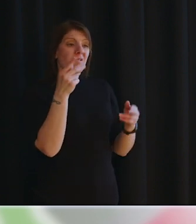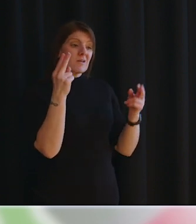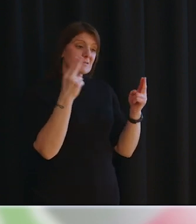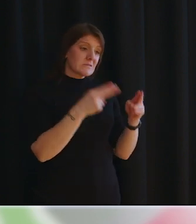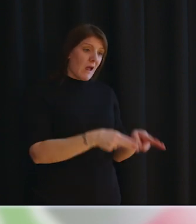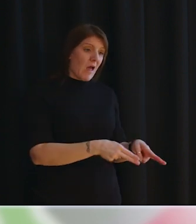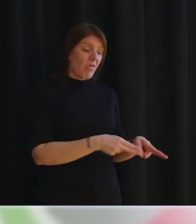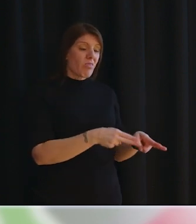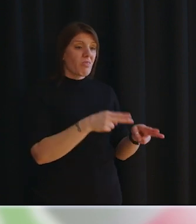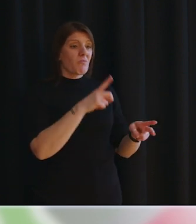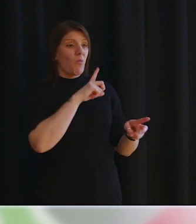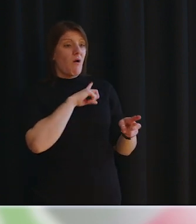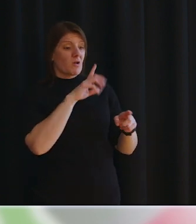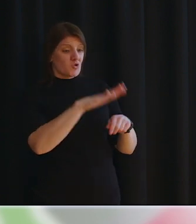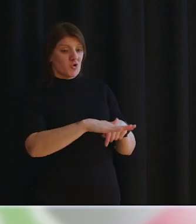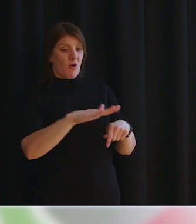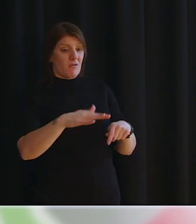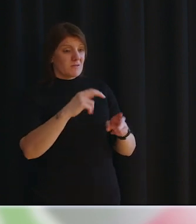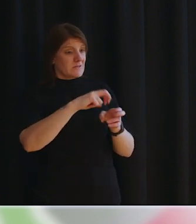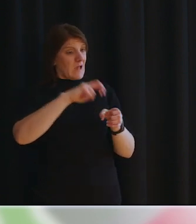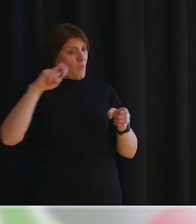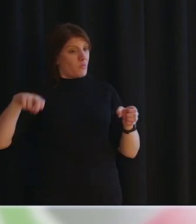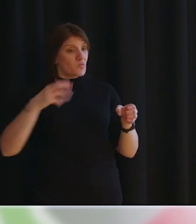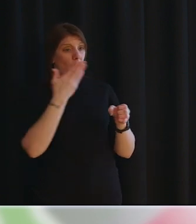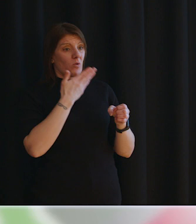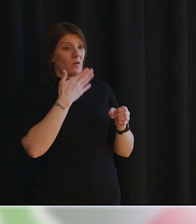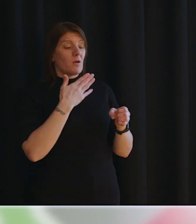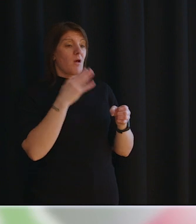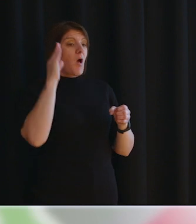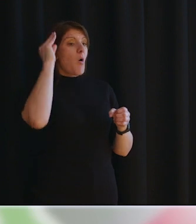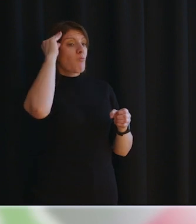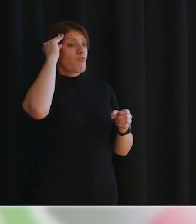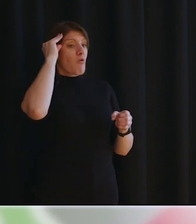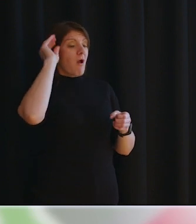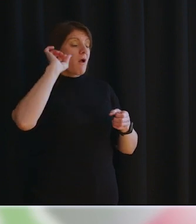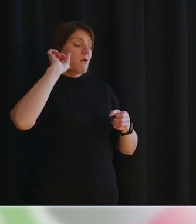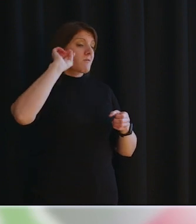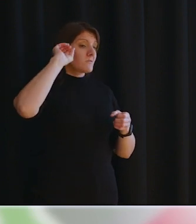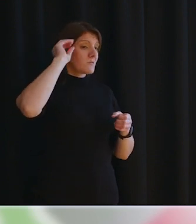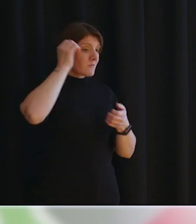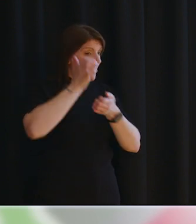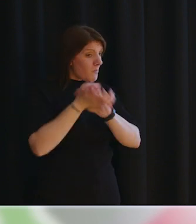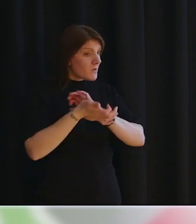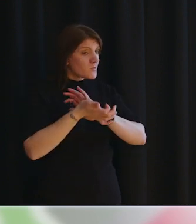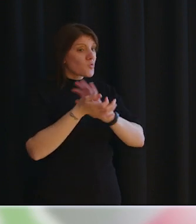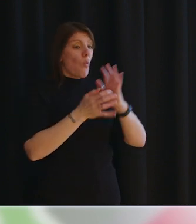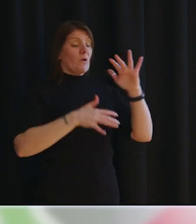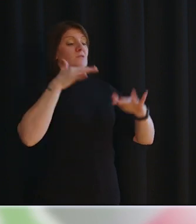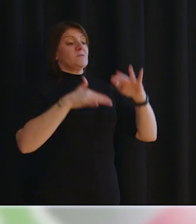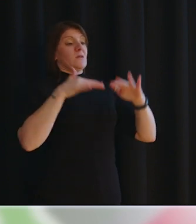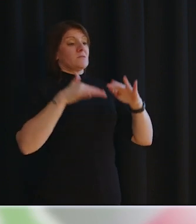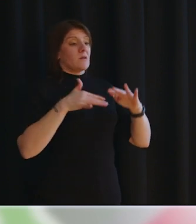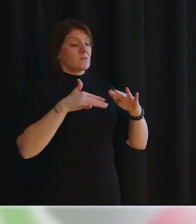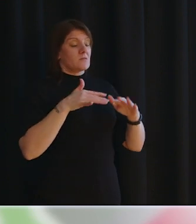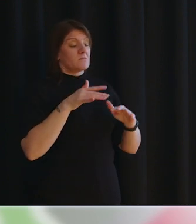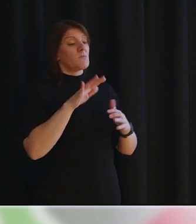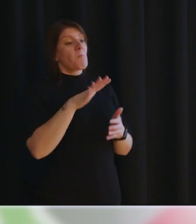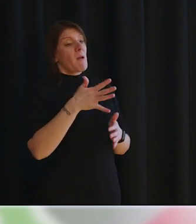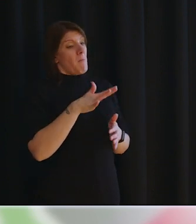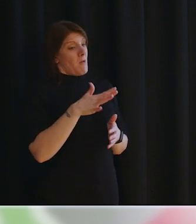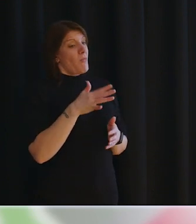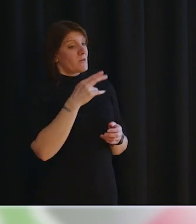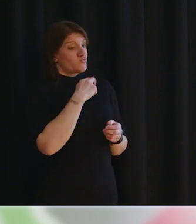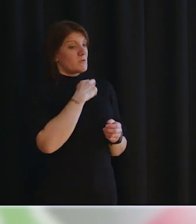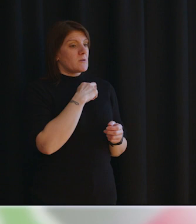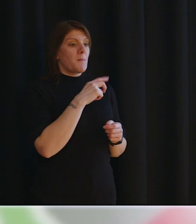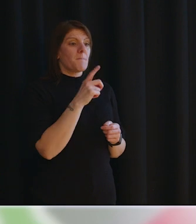time, things potentially like brain damage or seizures or things like that, then there may be a reason. But attainment